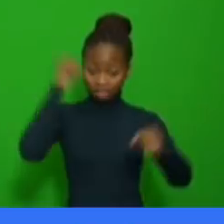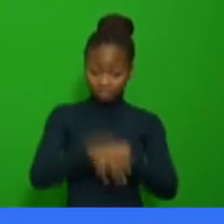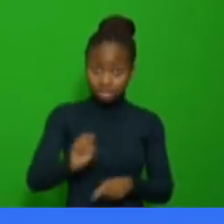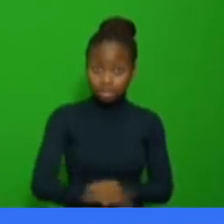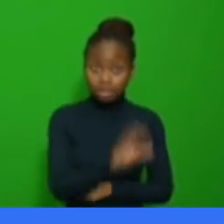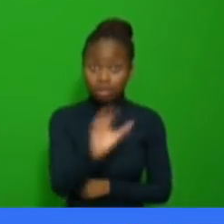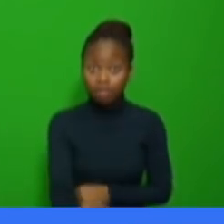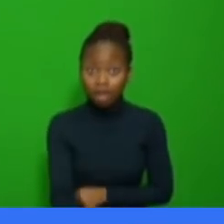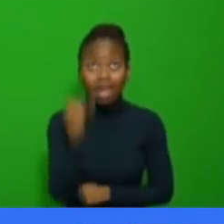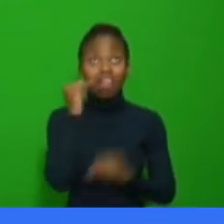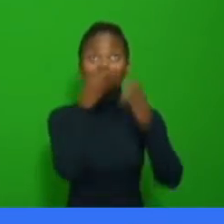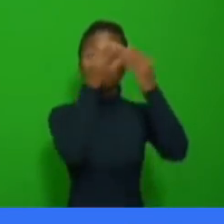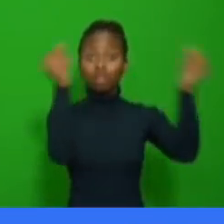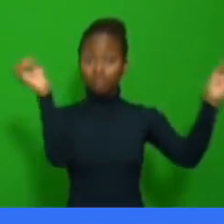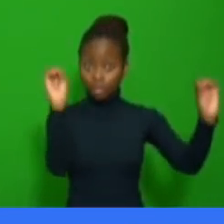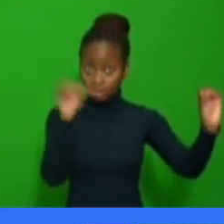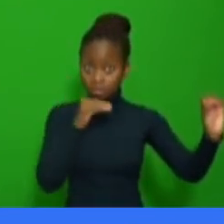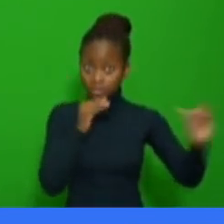happening?